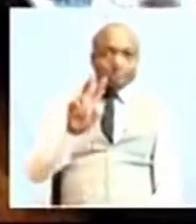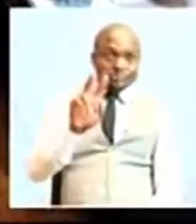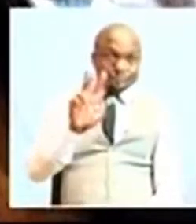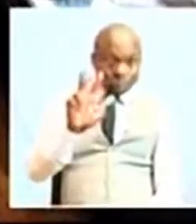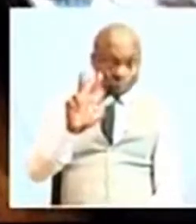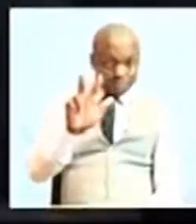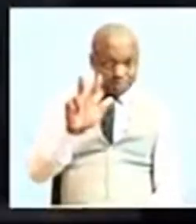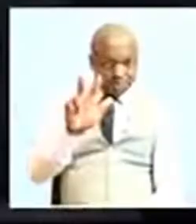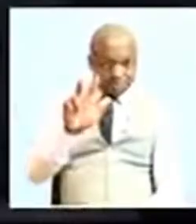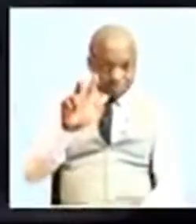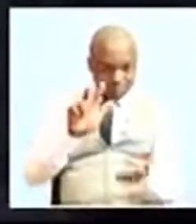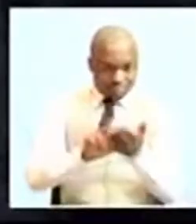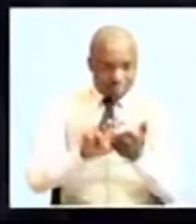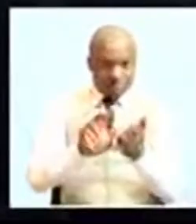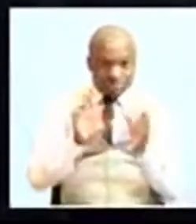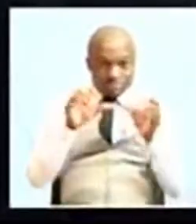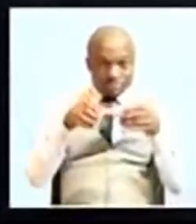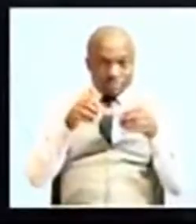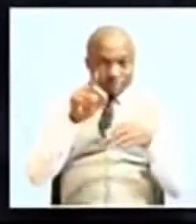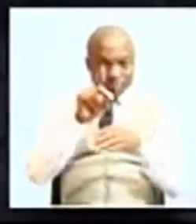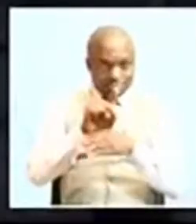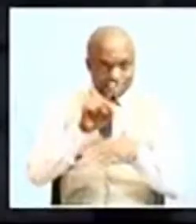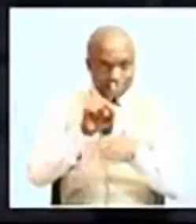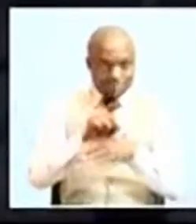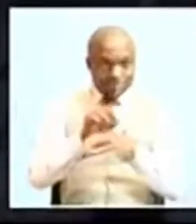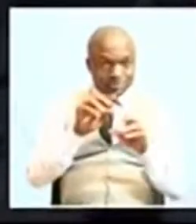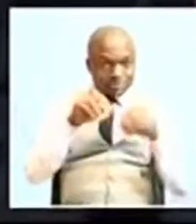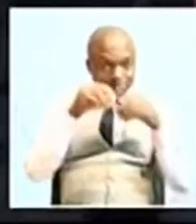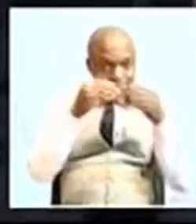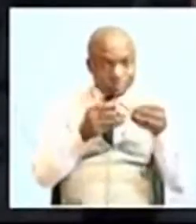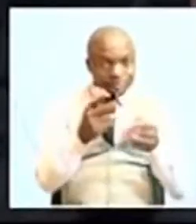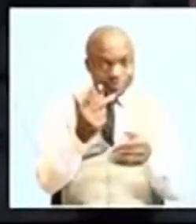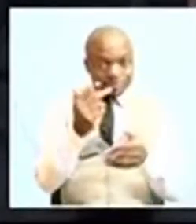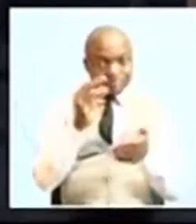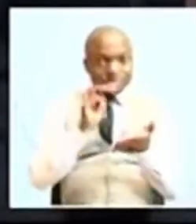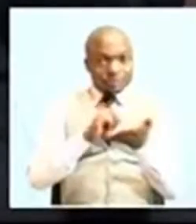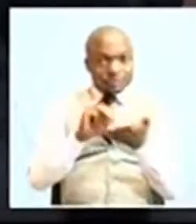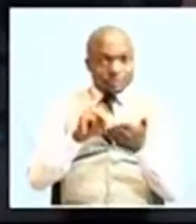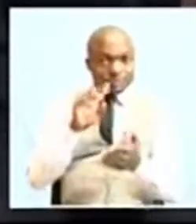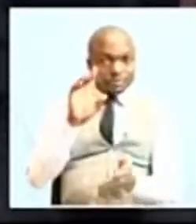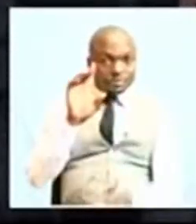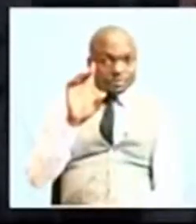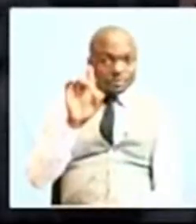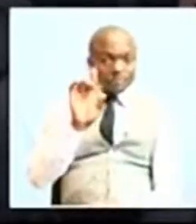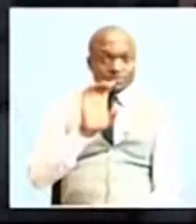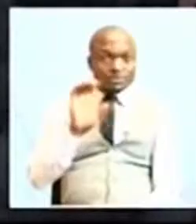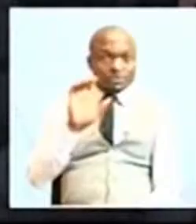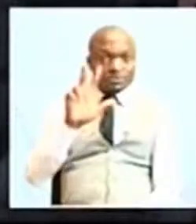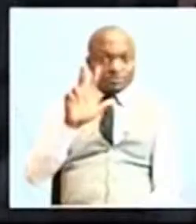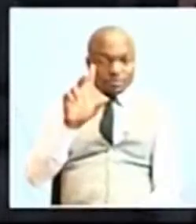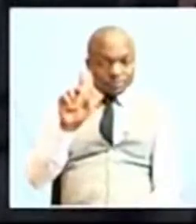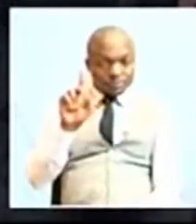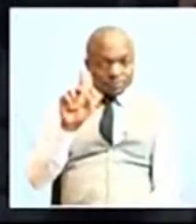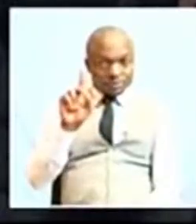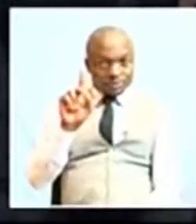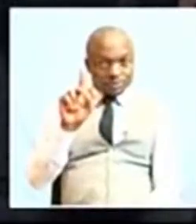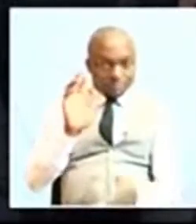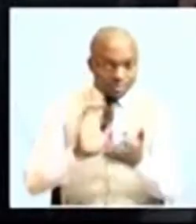23 approved community projects with an allocation of 13,831,000, only